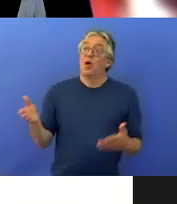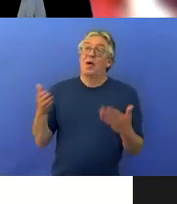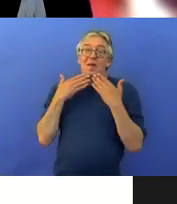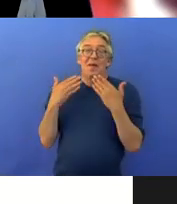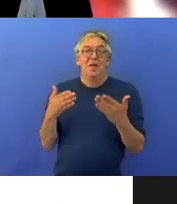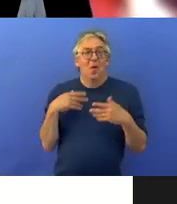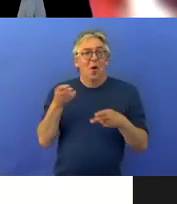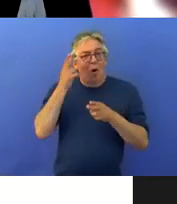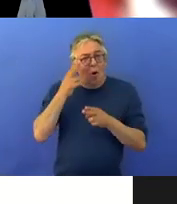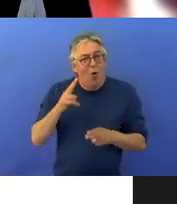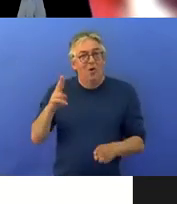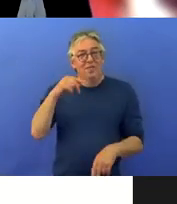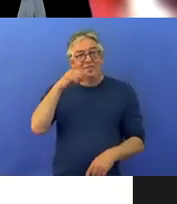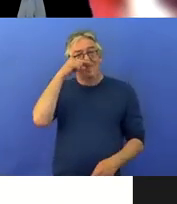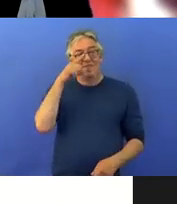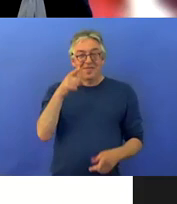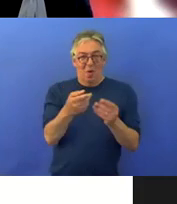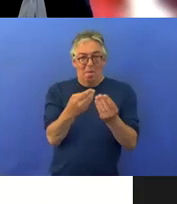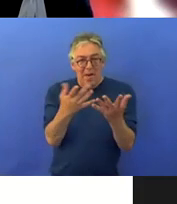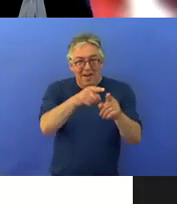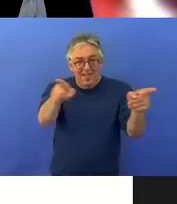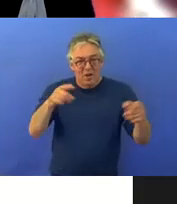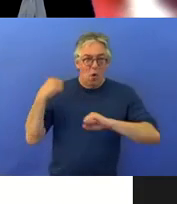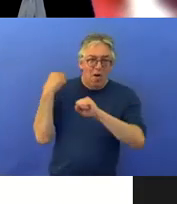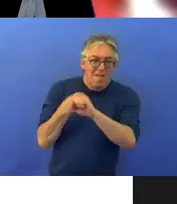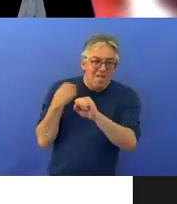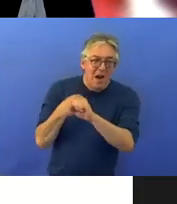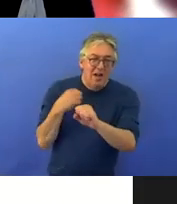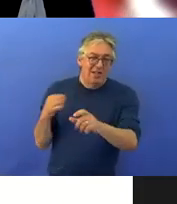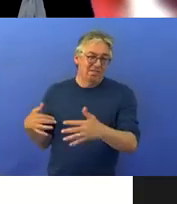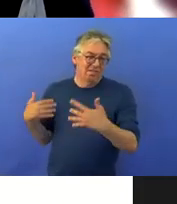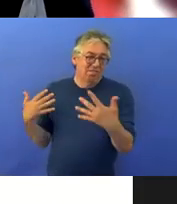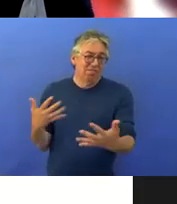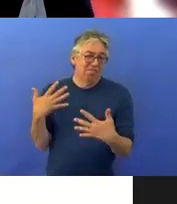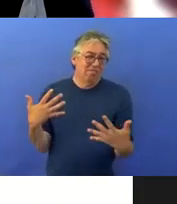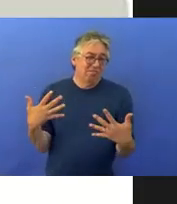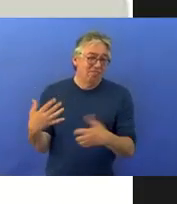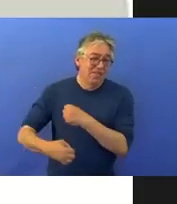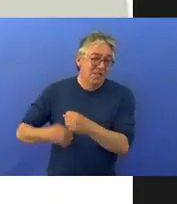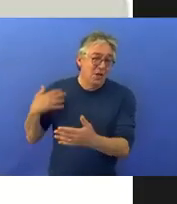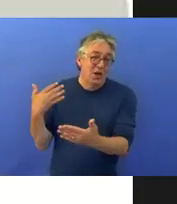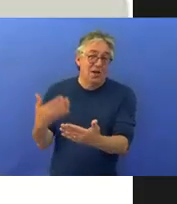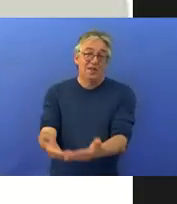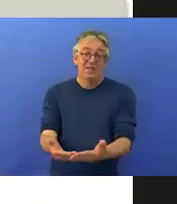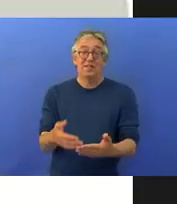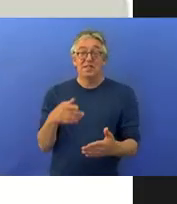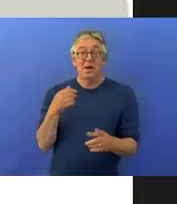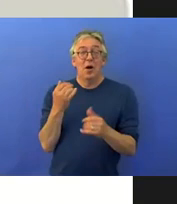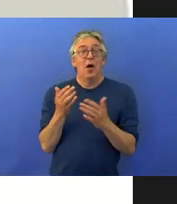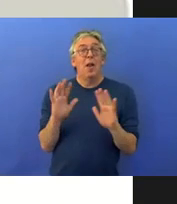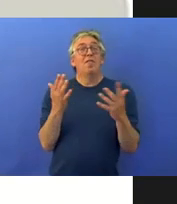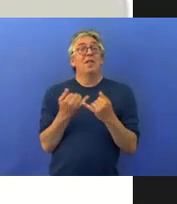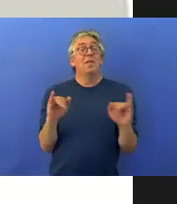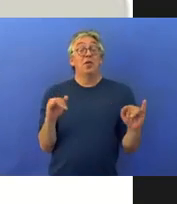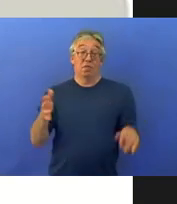here with so many people fighting for independent living for so many decades. I was in Chicago in 1980 for